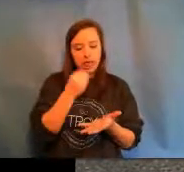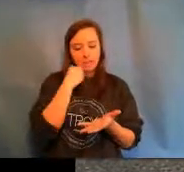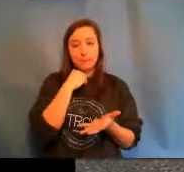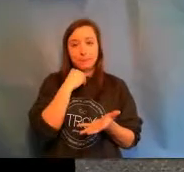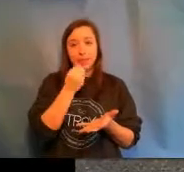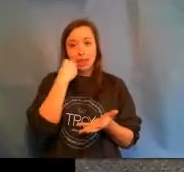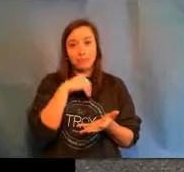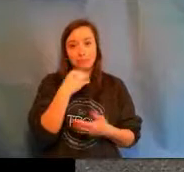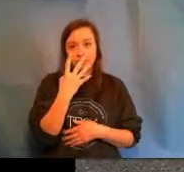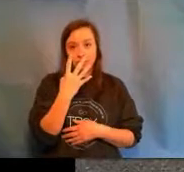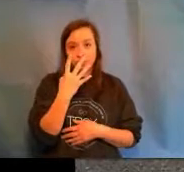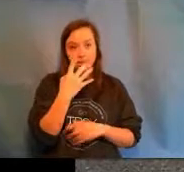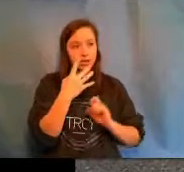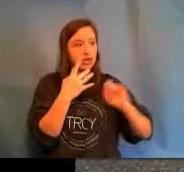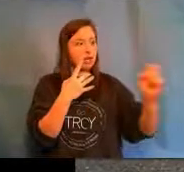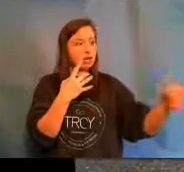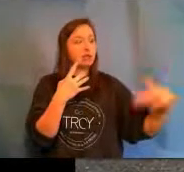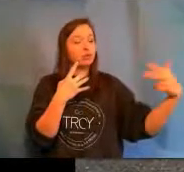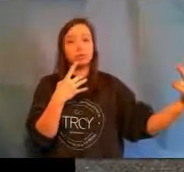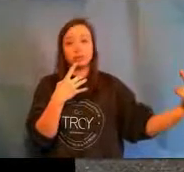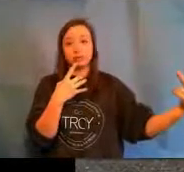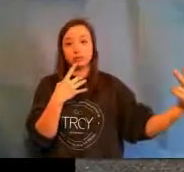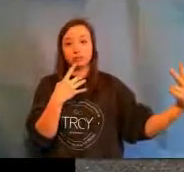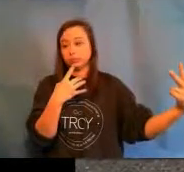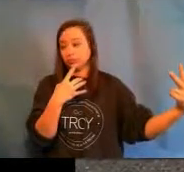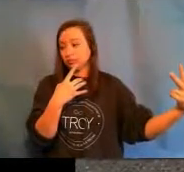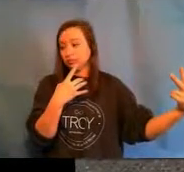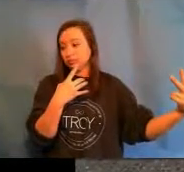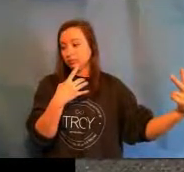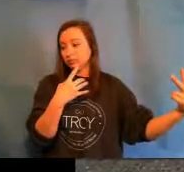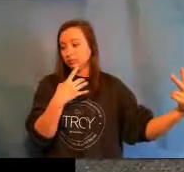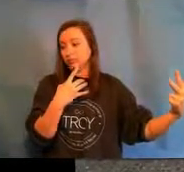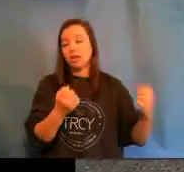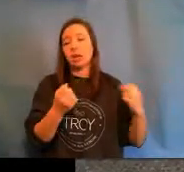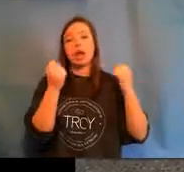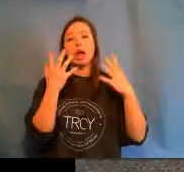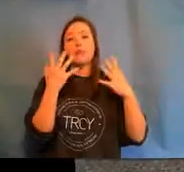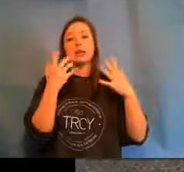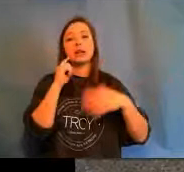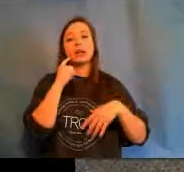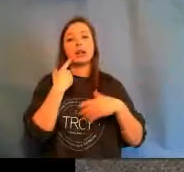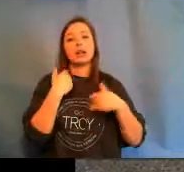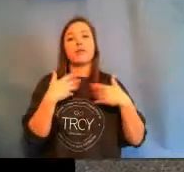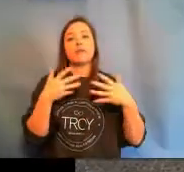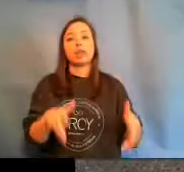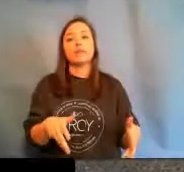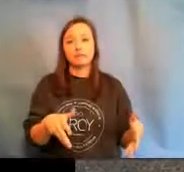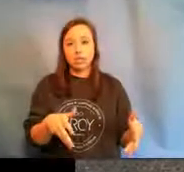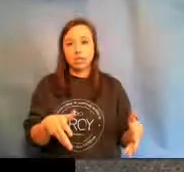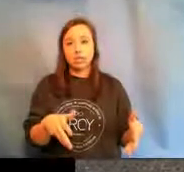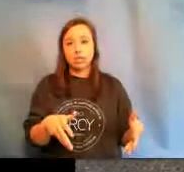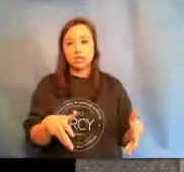candy hearts and gave 3 candy hearts to Sally. How many candy hearts does Paul have